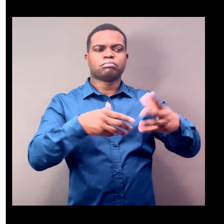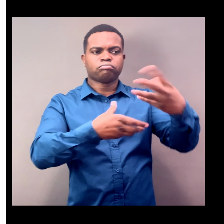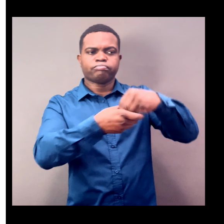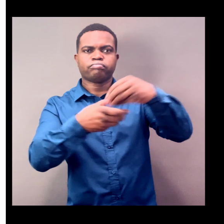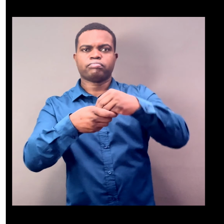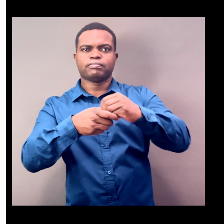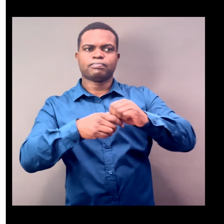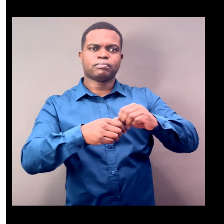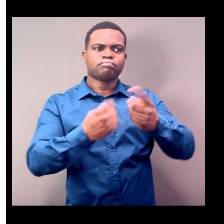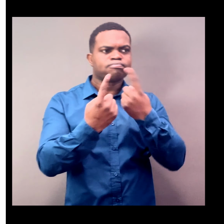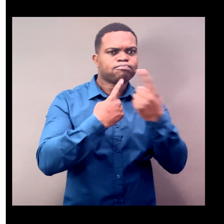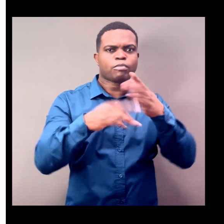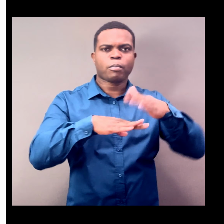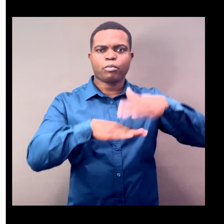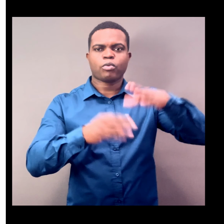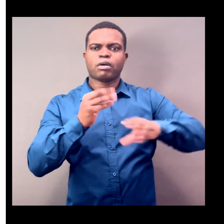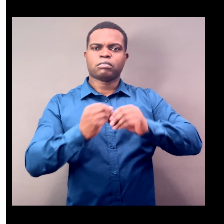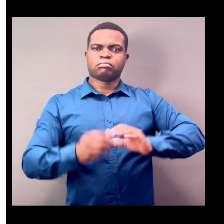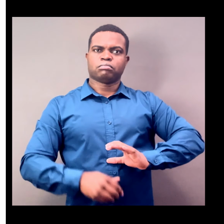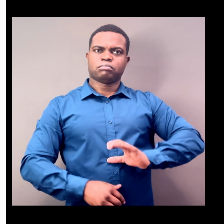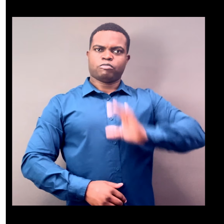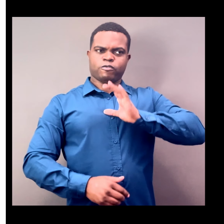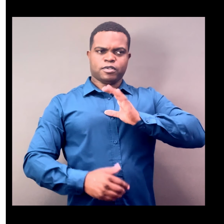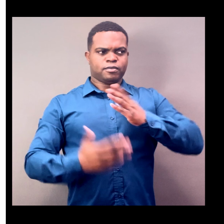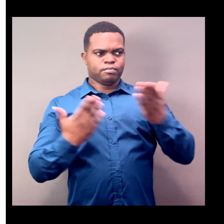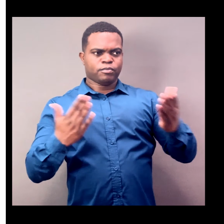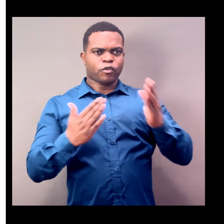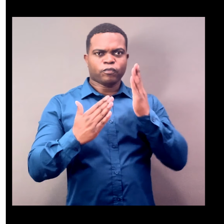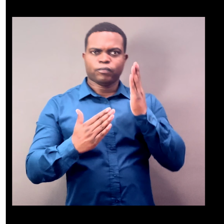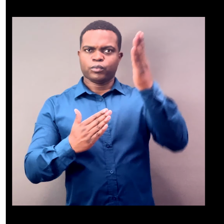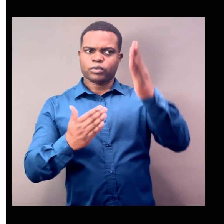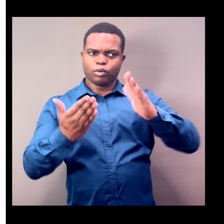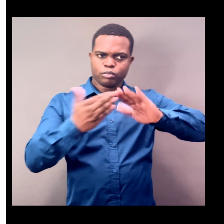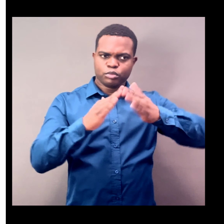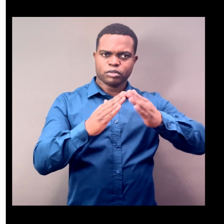participation in shaping their community's future.